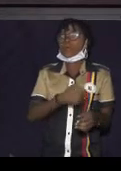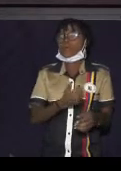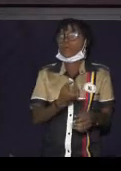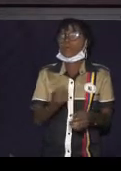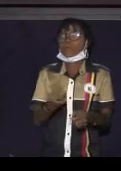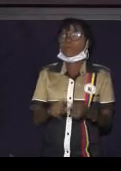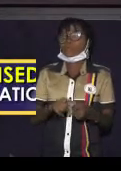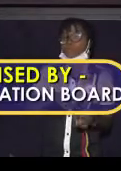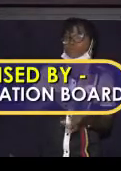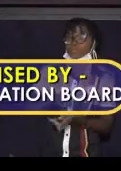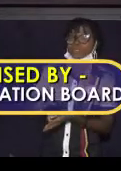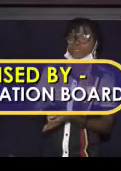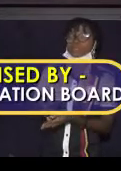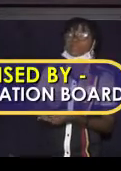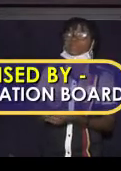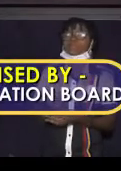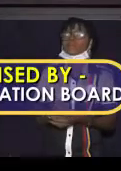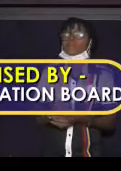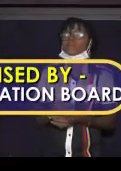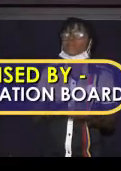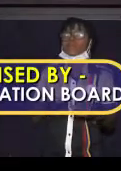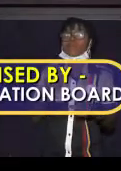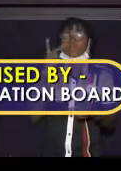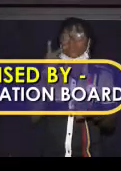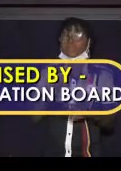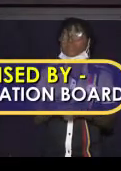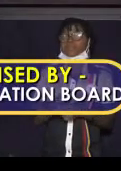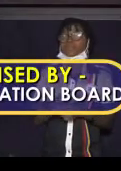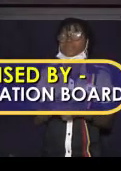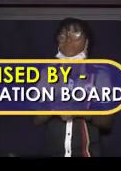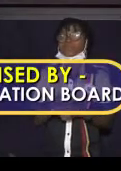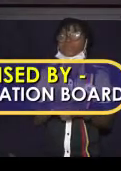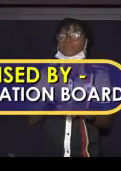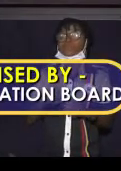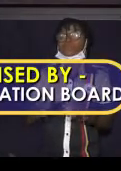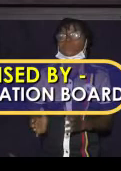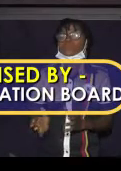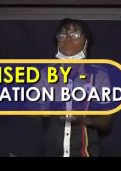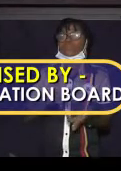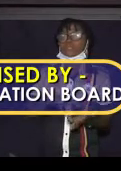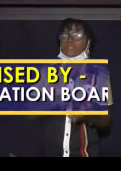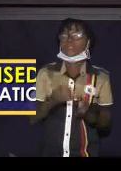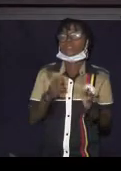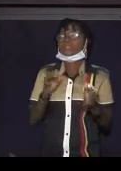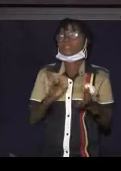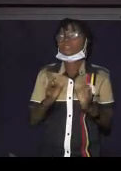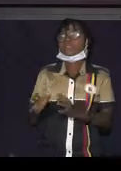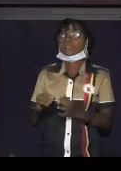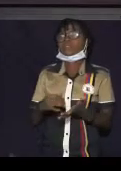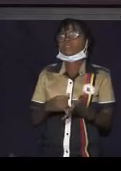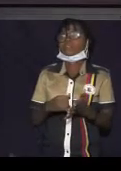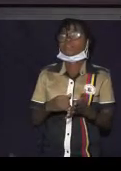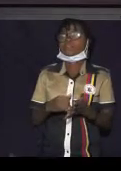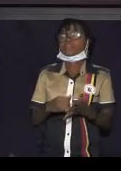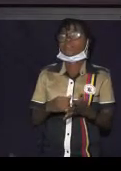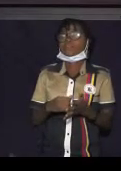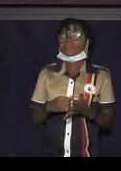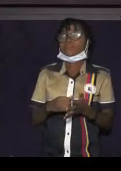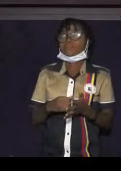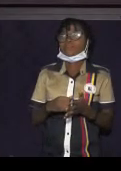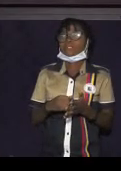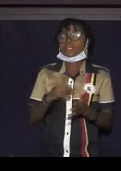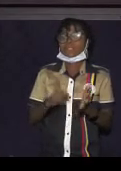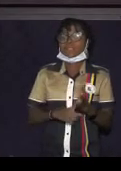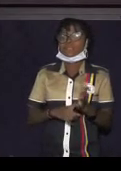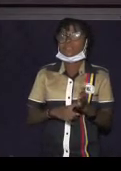side of the equality sign. Let's see. We rearrange like terms. And now we see that